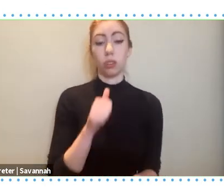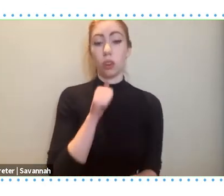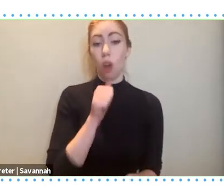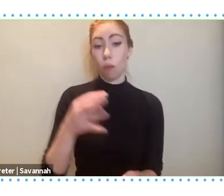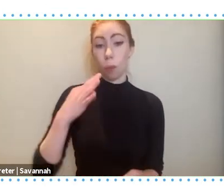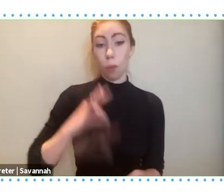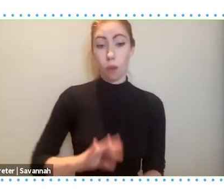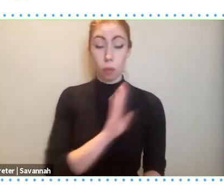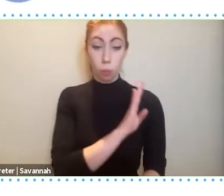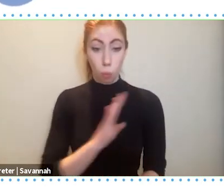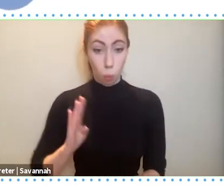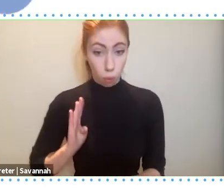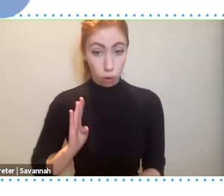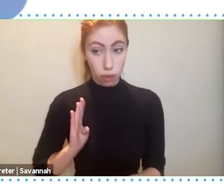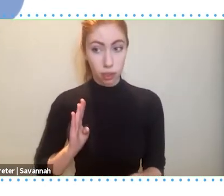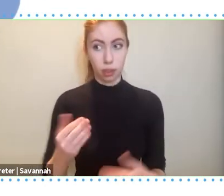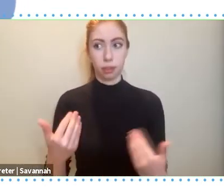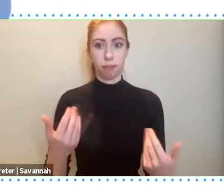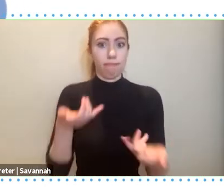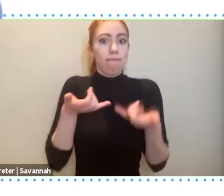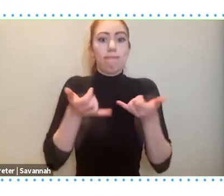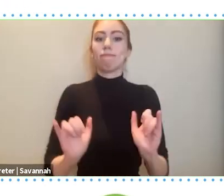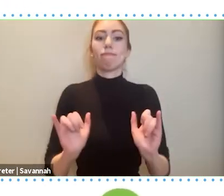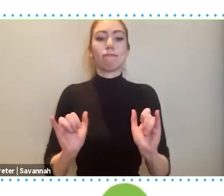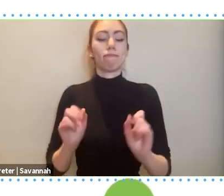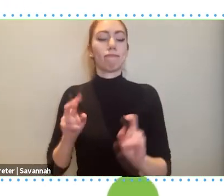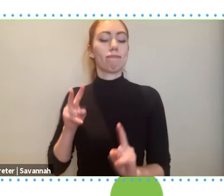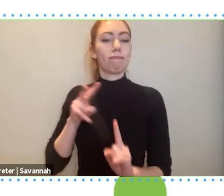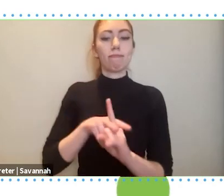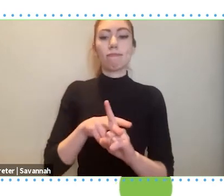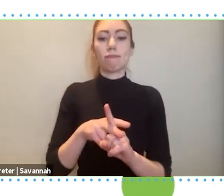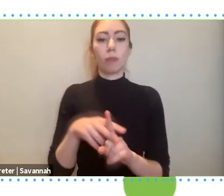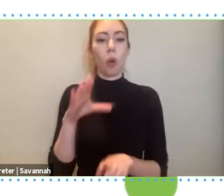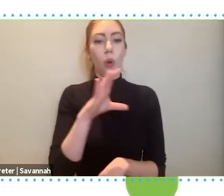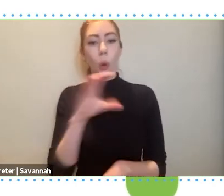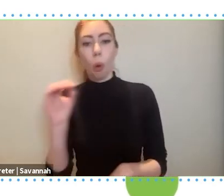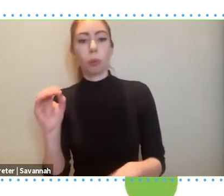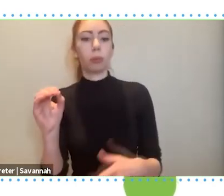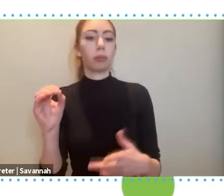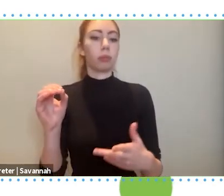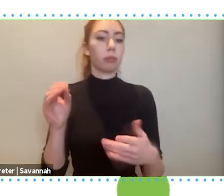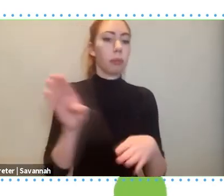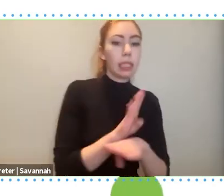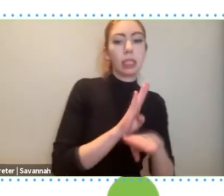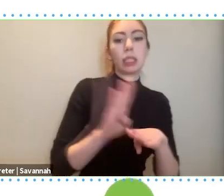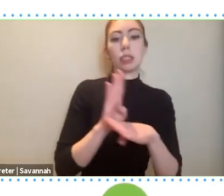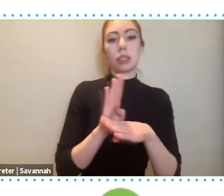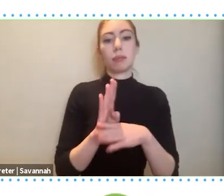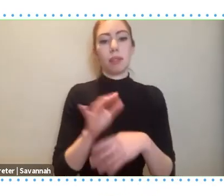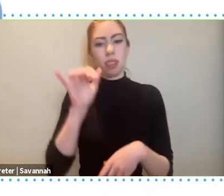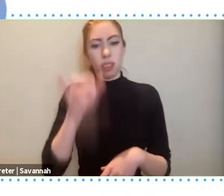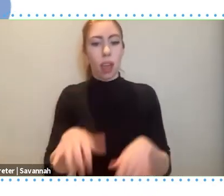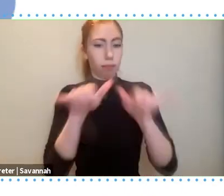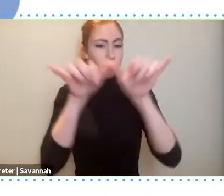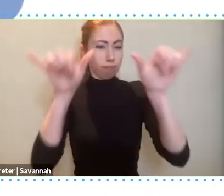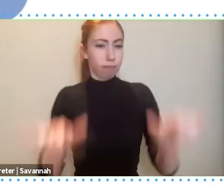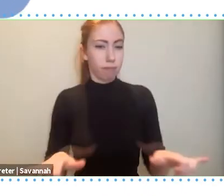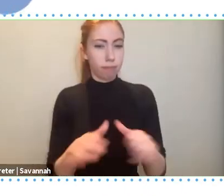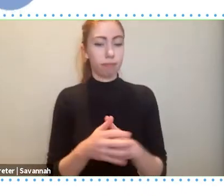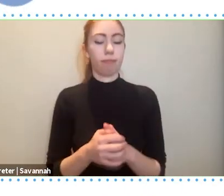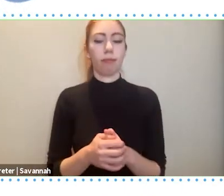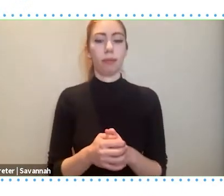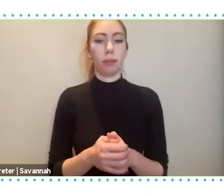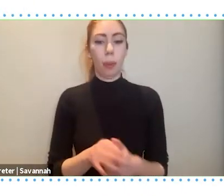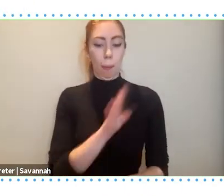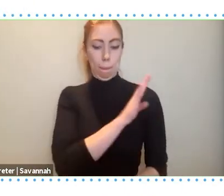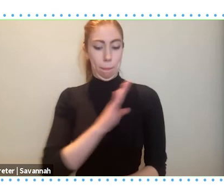model, which is driven by profit and shareholders, instead of the focus being on artists, audiences, and communities. A concern that board members are